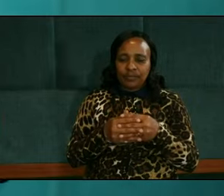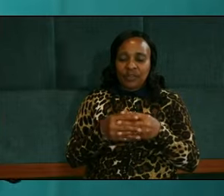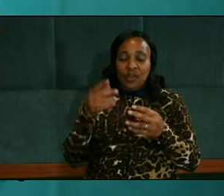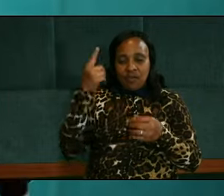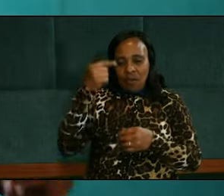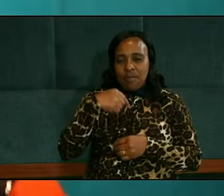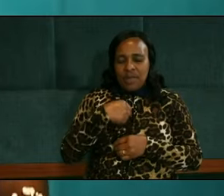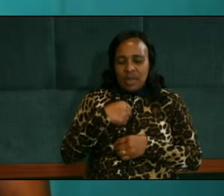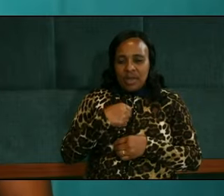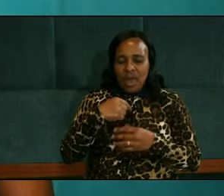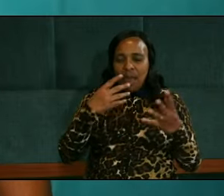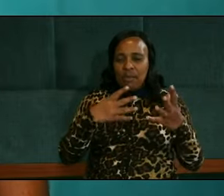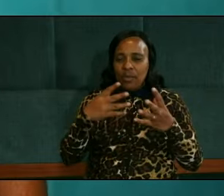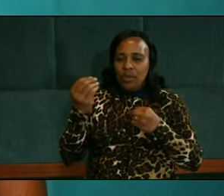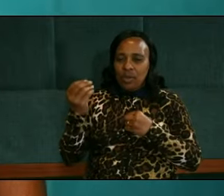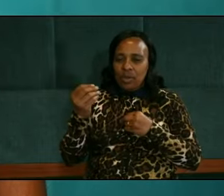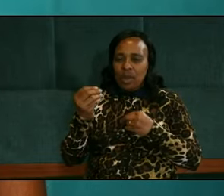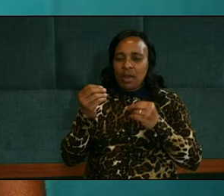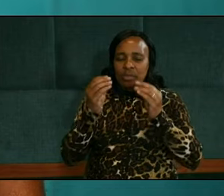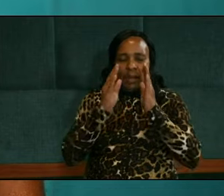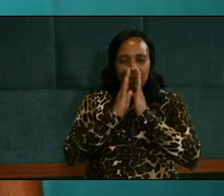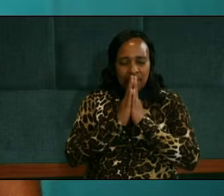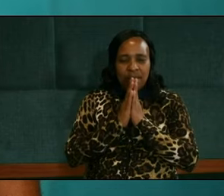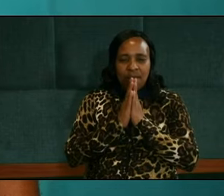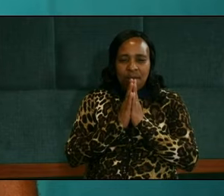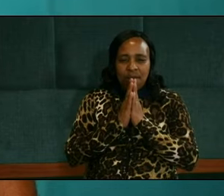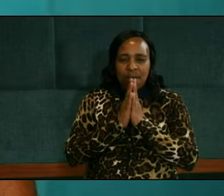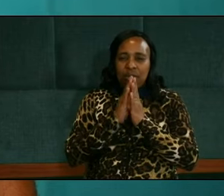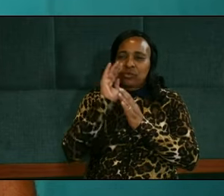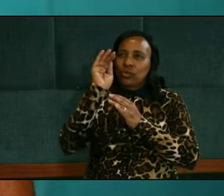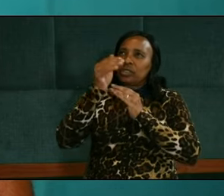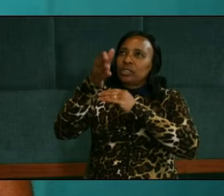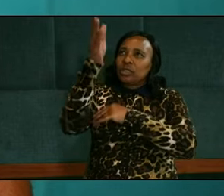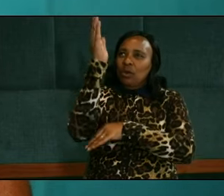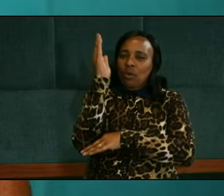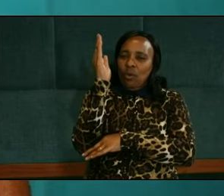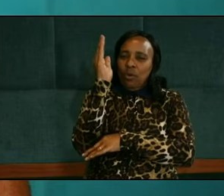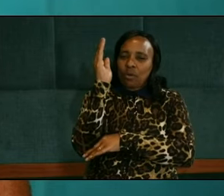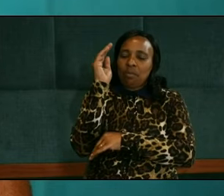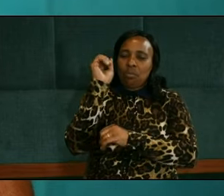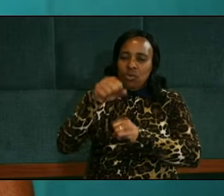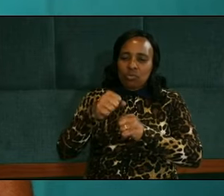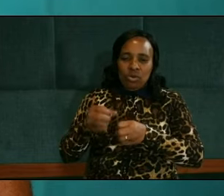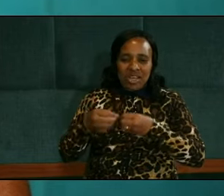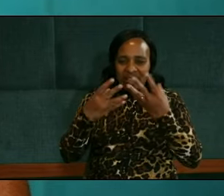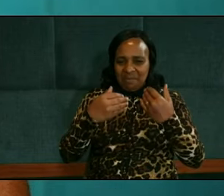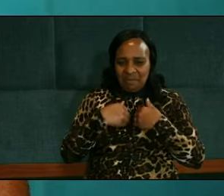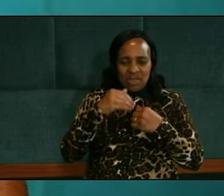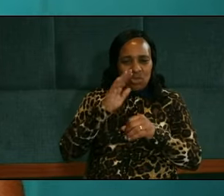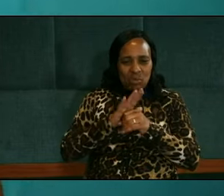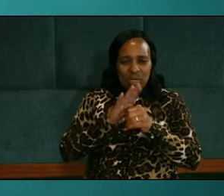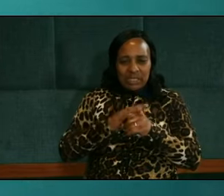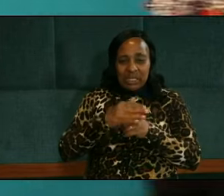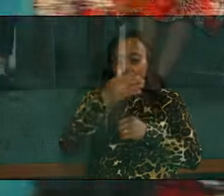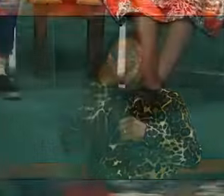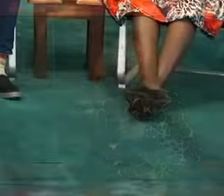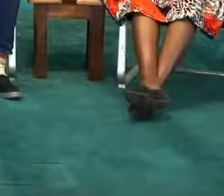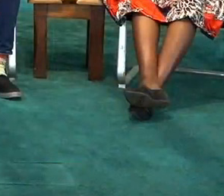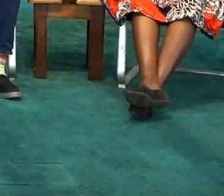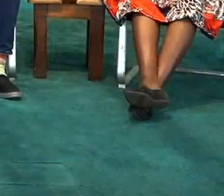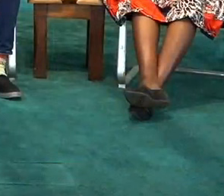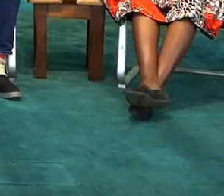For me, I'm just going to, as a prayer, to ask God to not give me too much that I forget who he